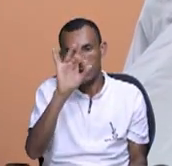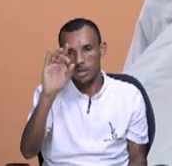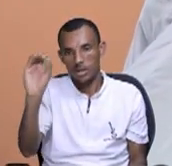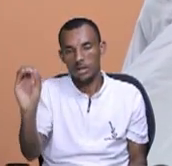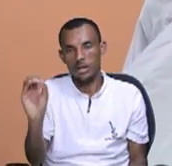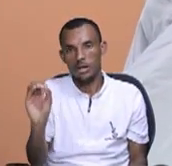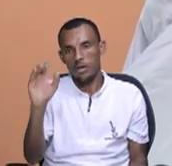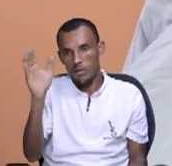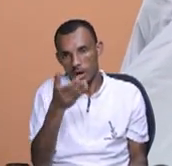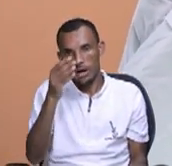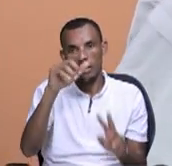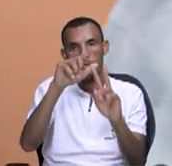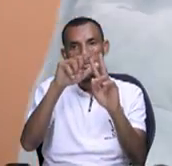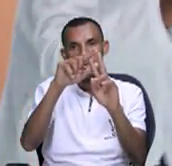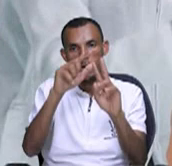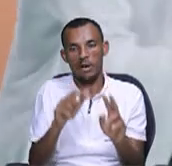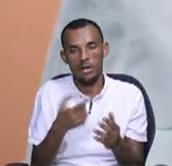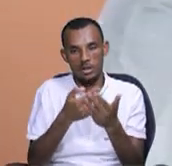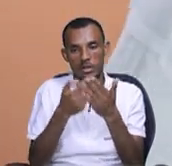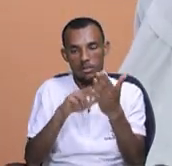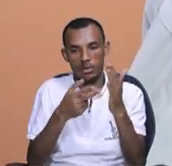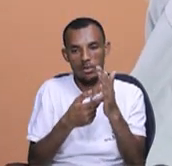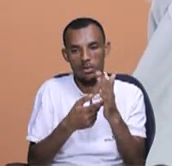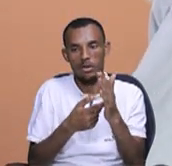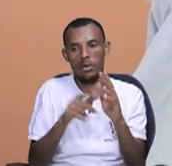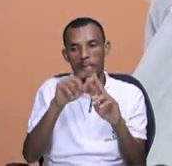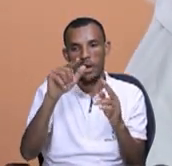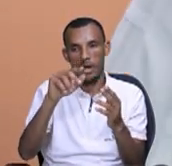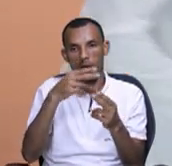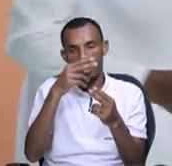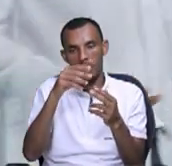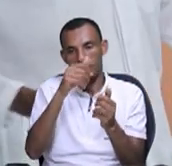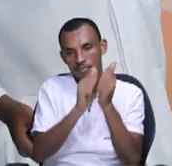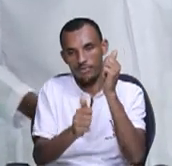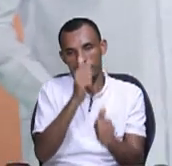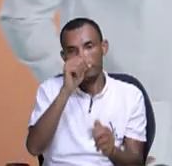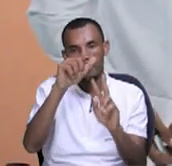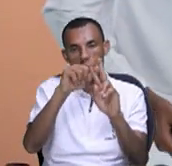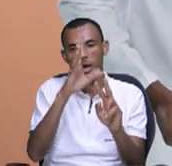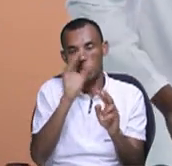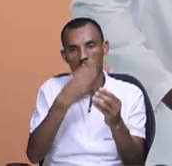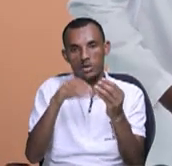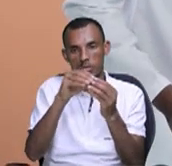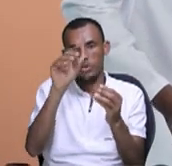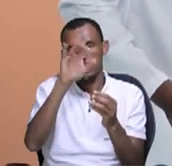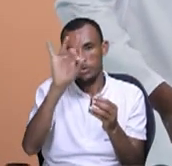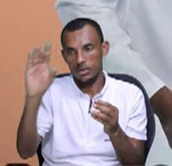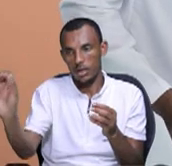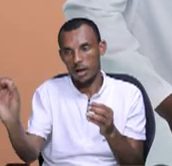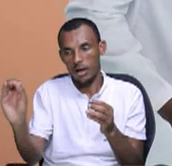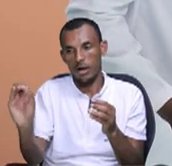180 degree over pi. This mean pi is cancelled by pi, and also 180